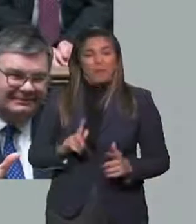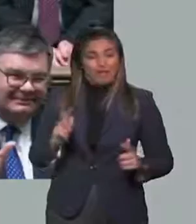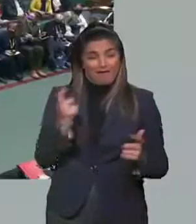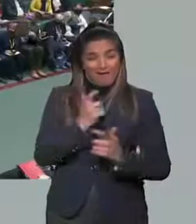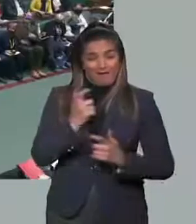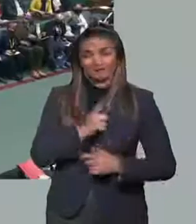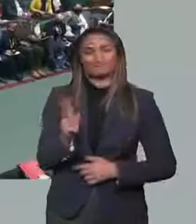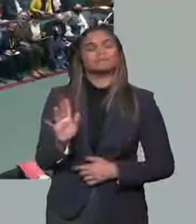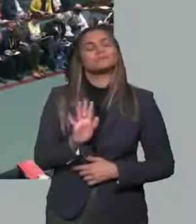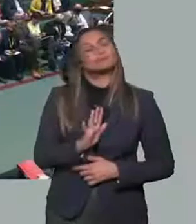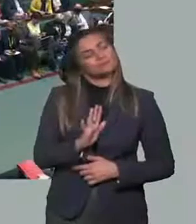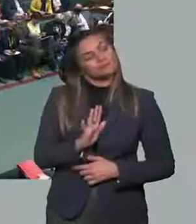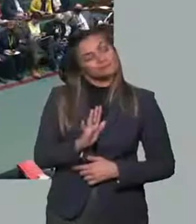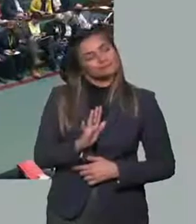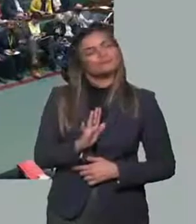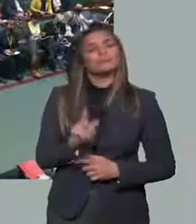He wants this